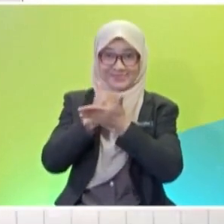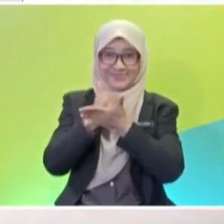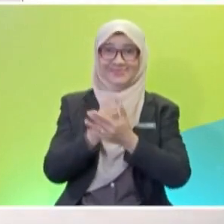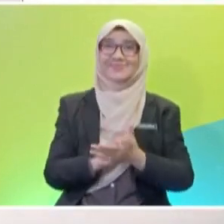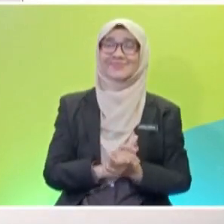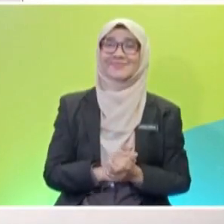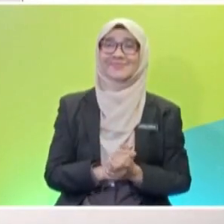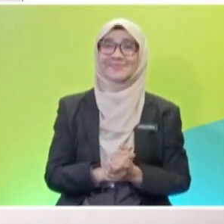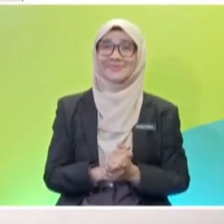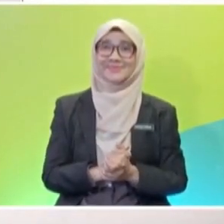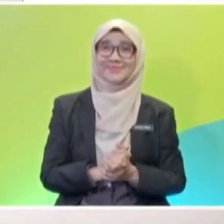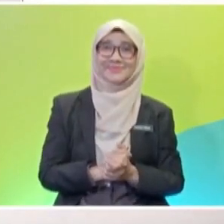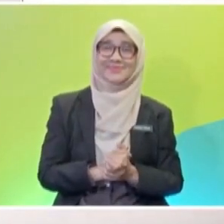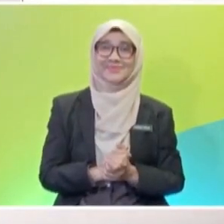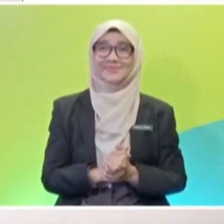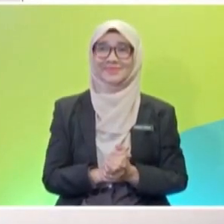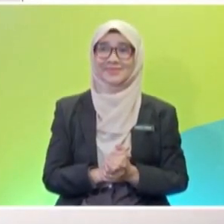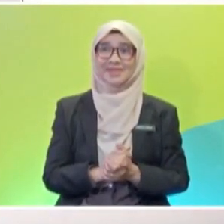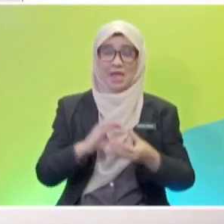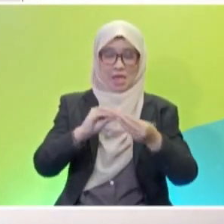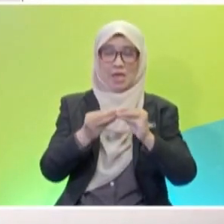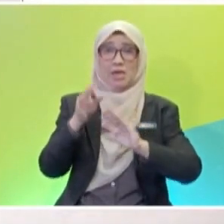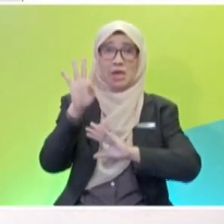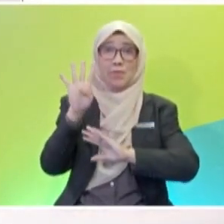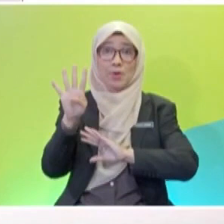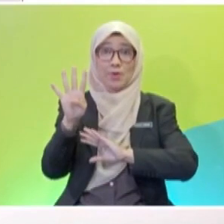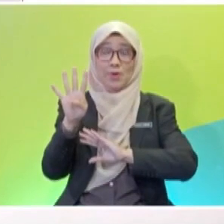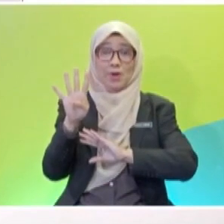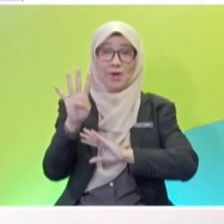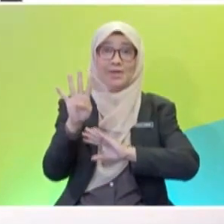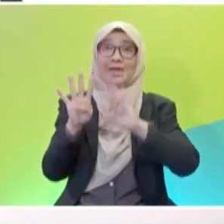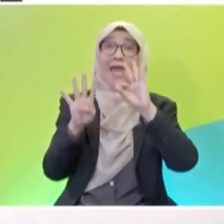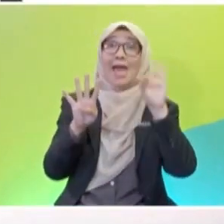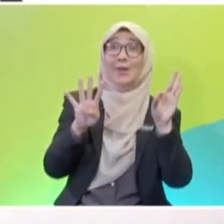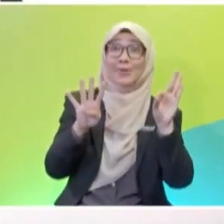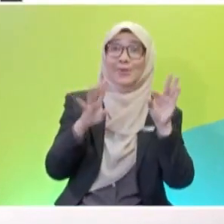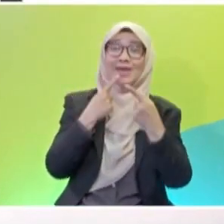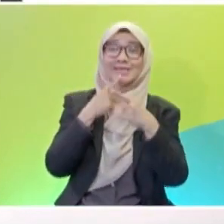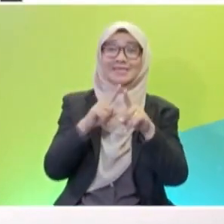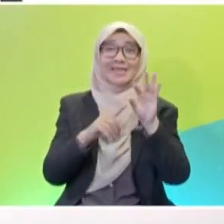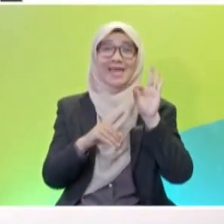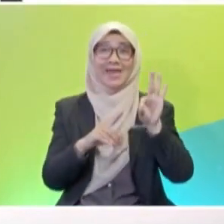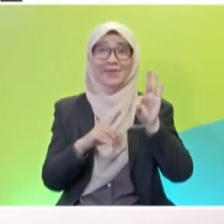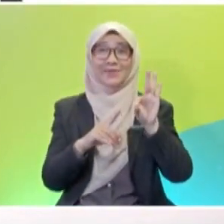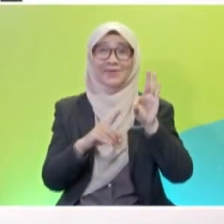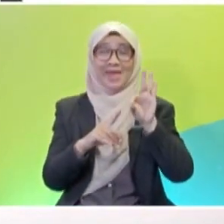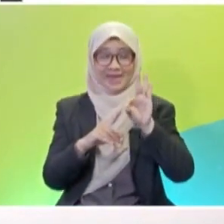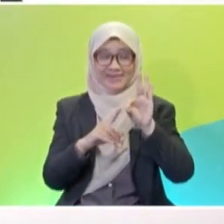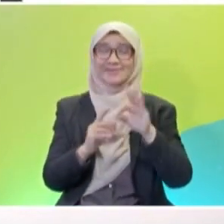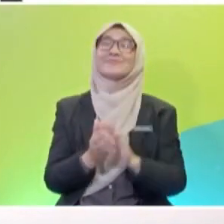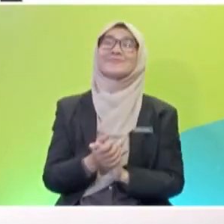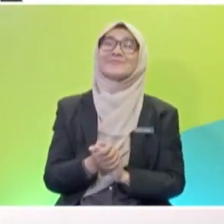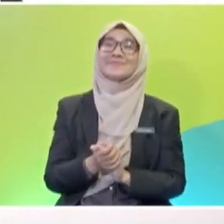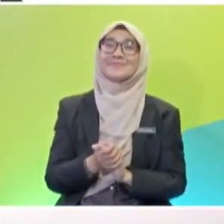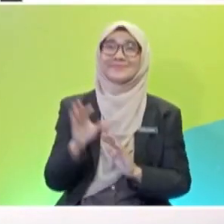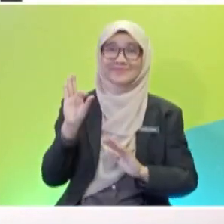helping out? Number 4 is F. Yes, that's correct. Yes, yeah, she's naughty. She got it. Yeah. Okay.